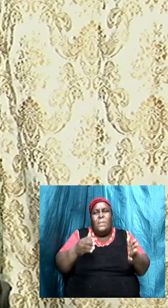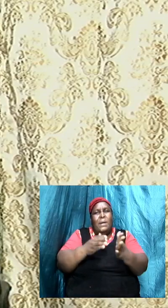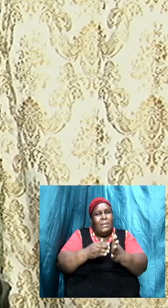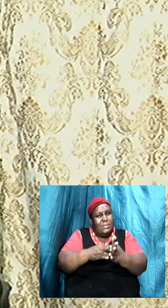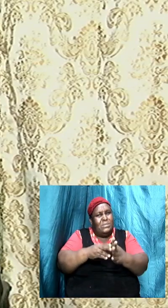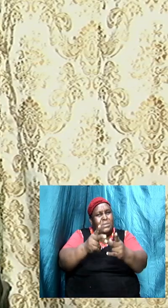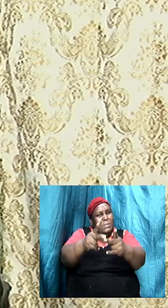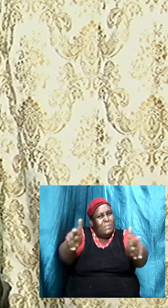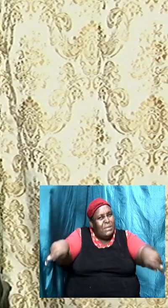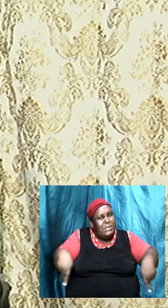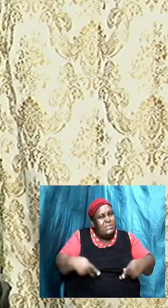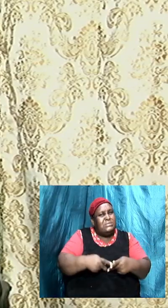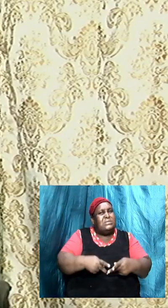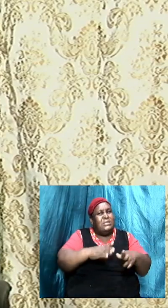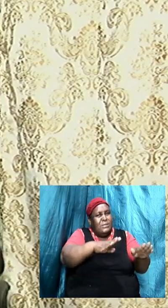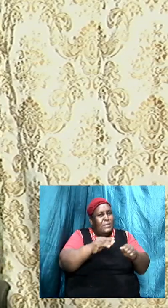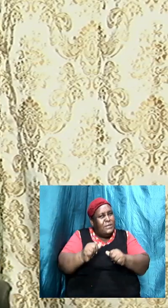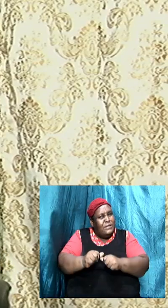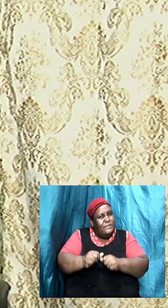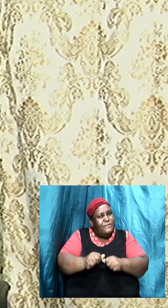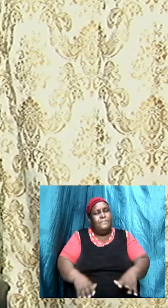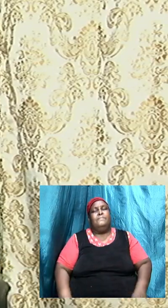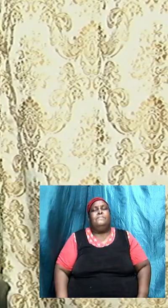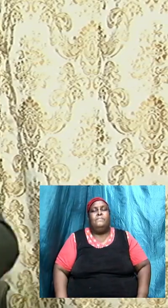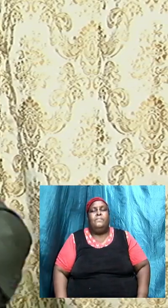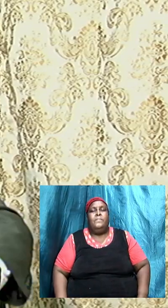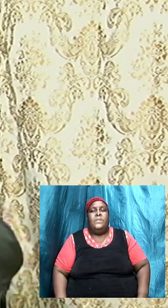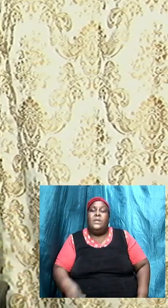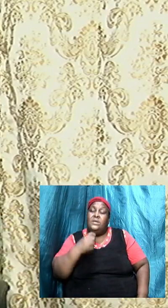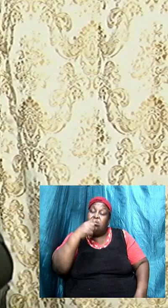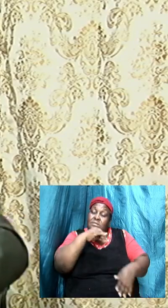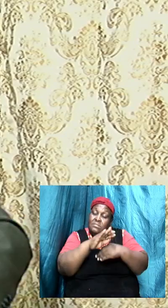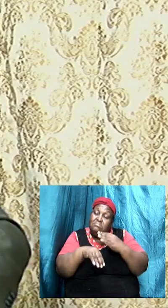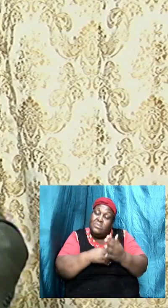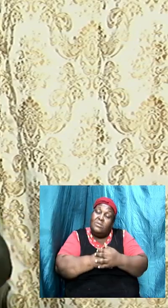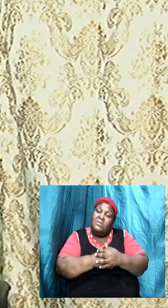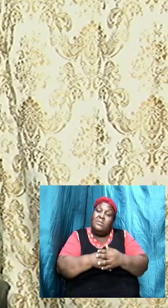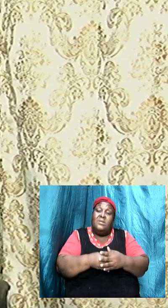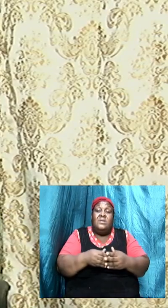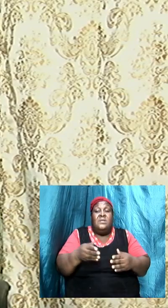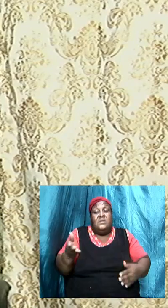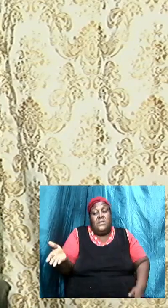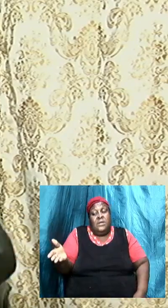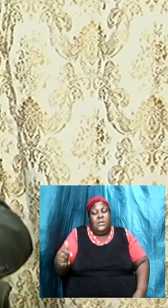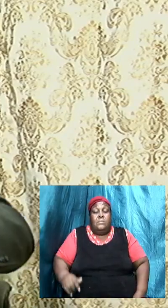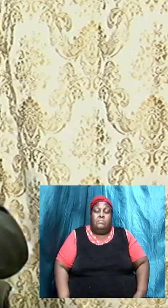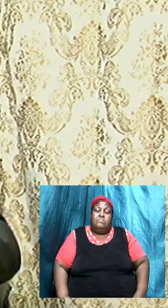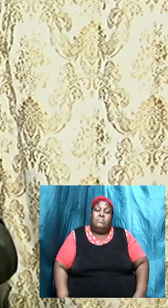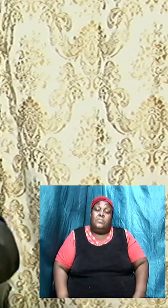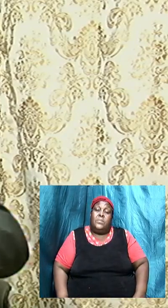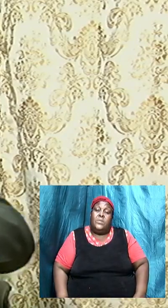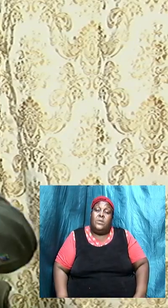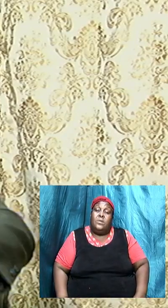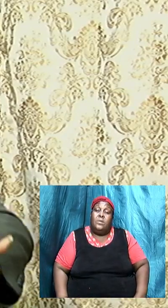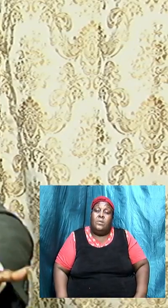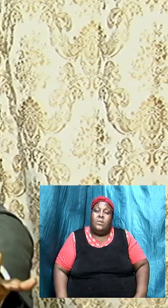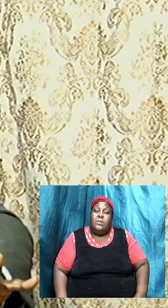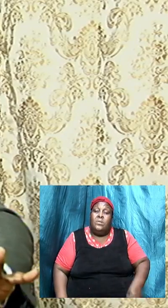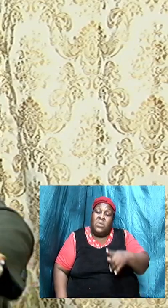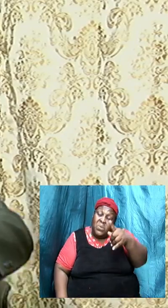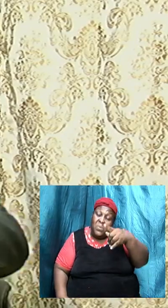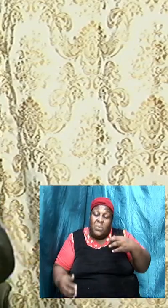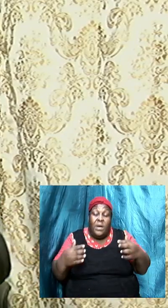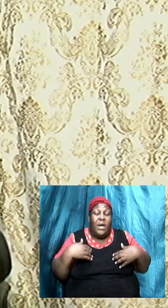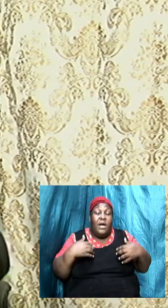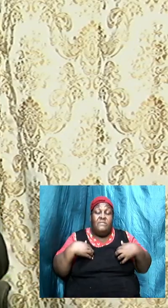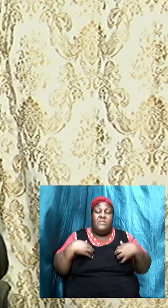place. I say all of this, I say all of that, that you have the coronavirus